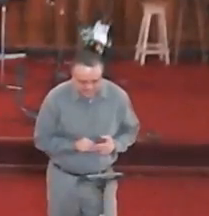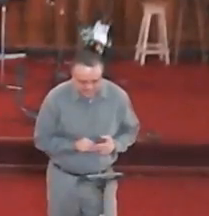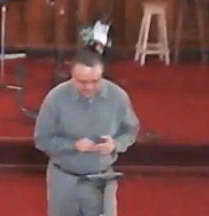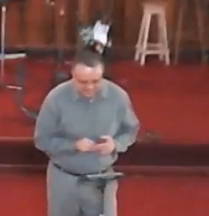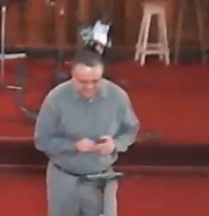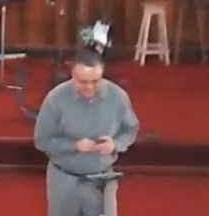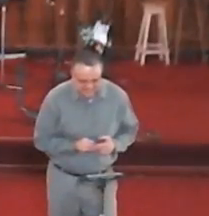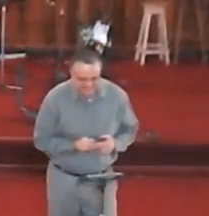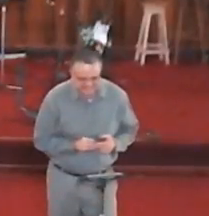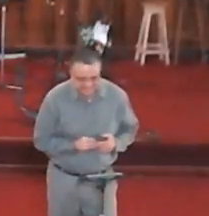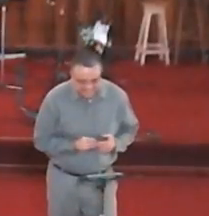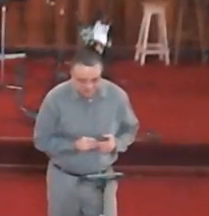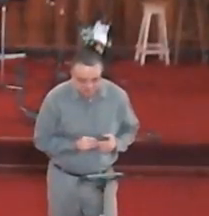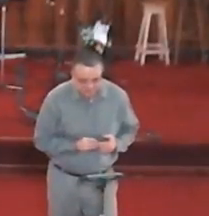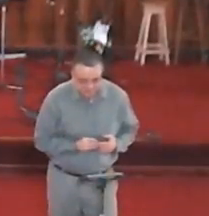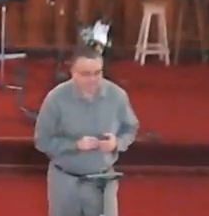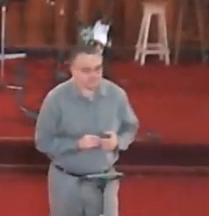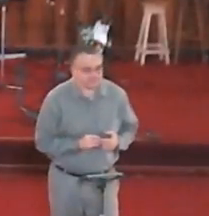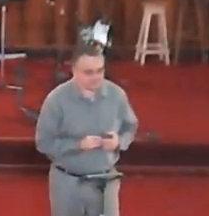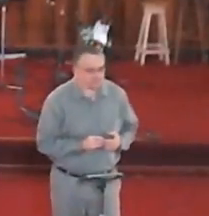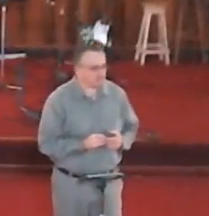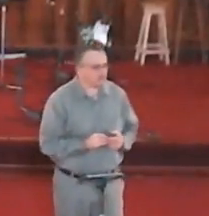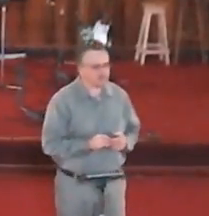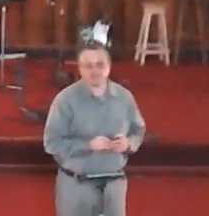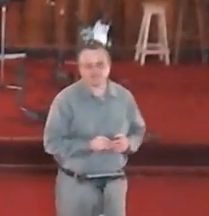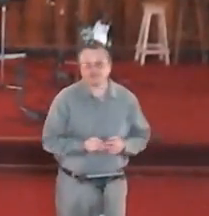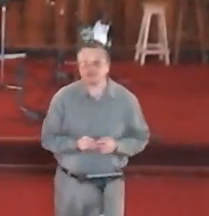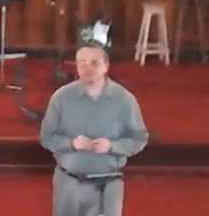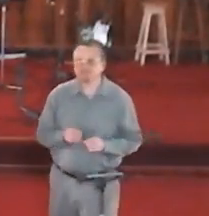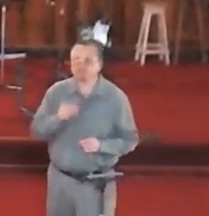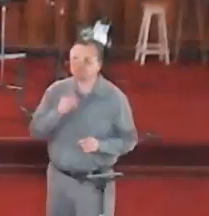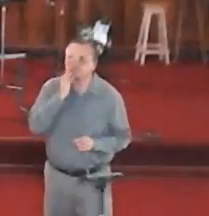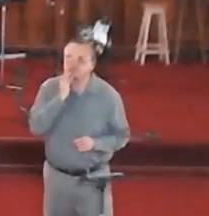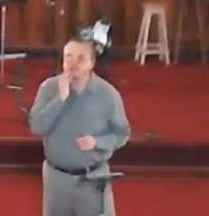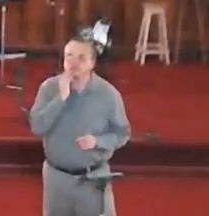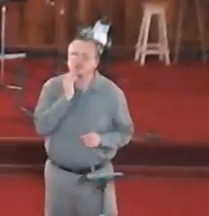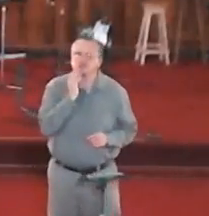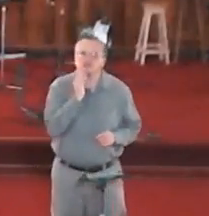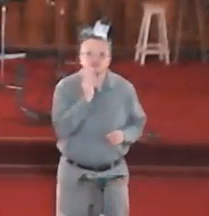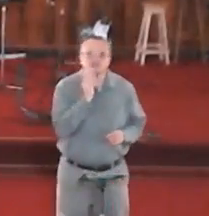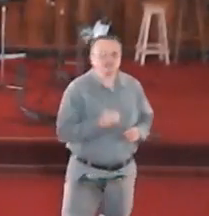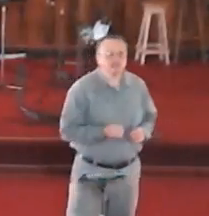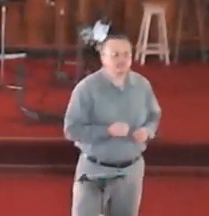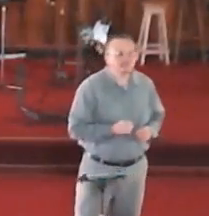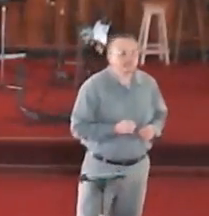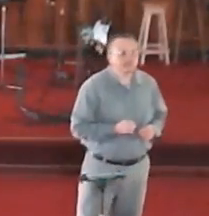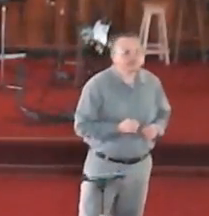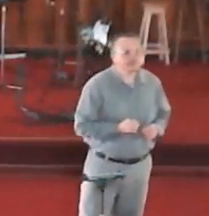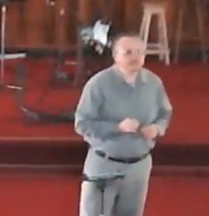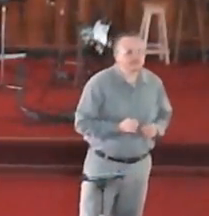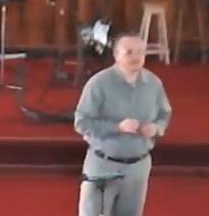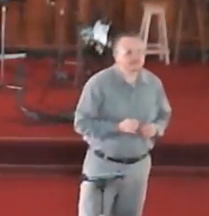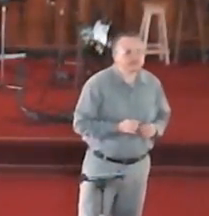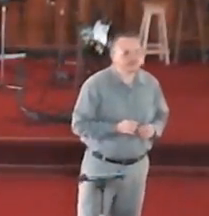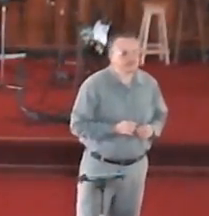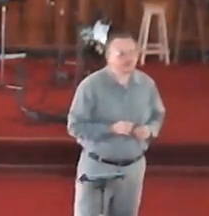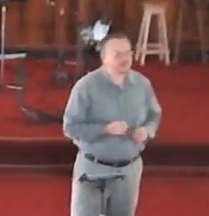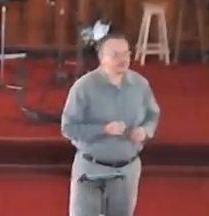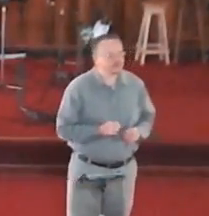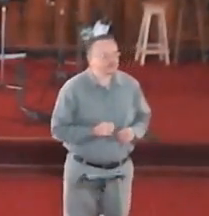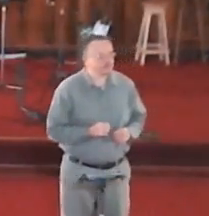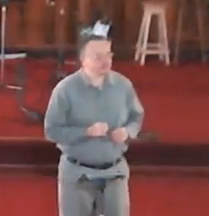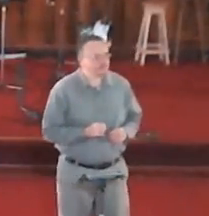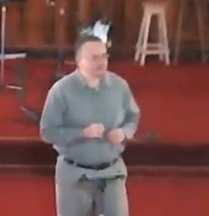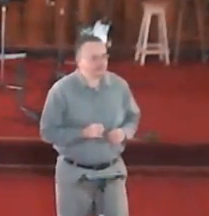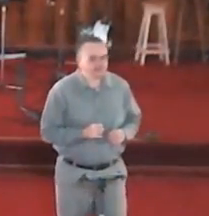no creían que de veras fuere discípulo. Verse 26, when he came to Jerusalem, he tried to join the disciples, but they were